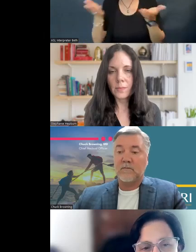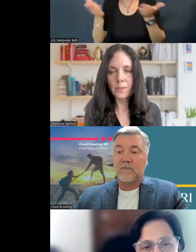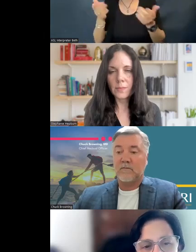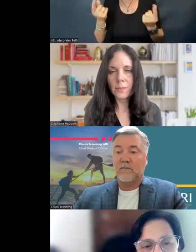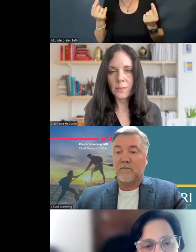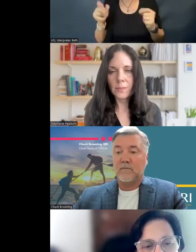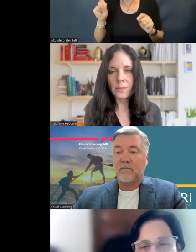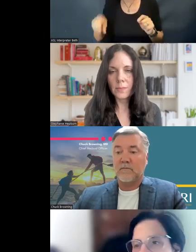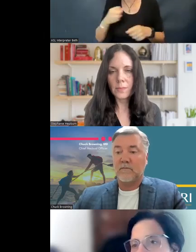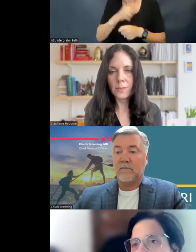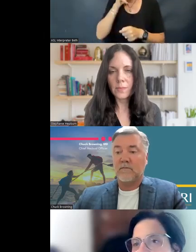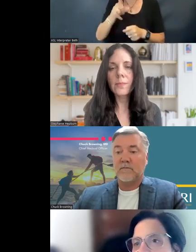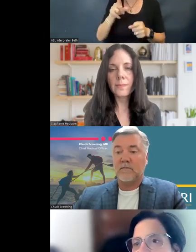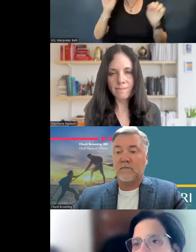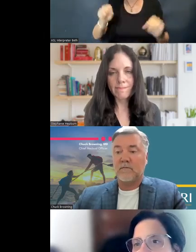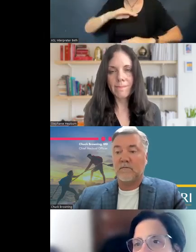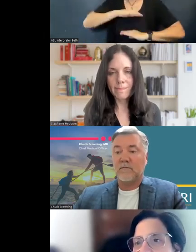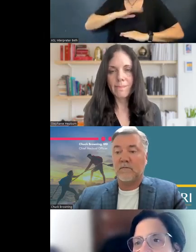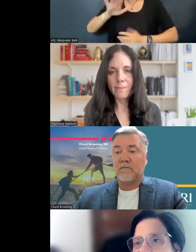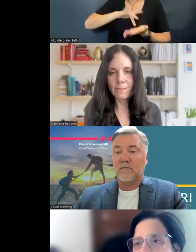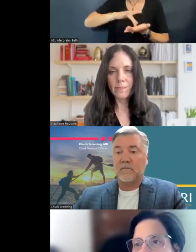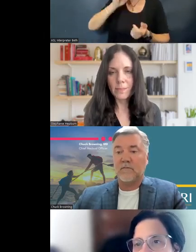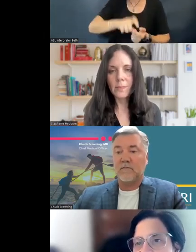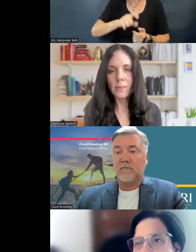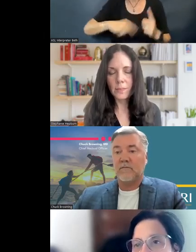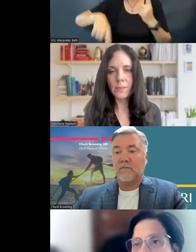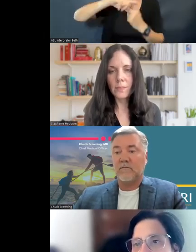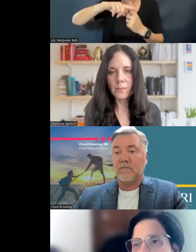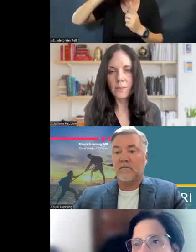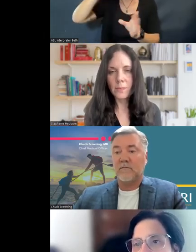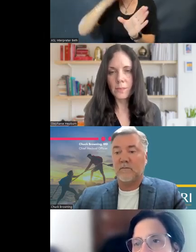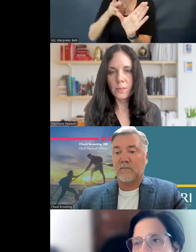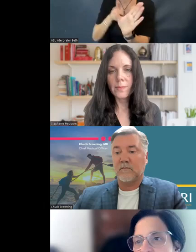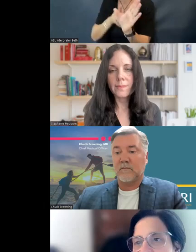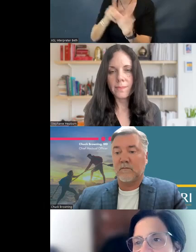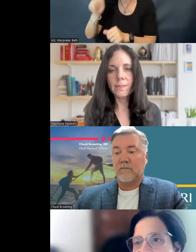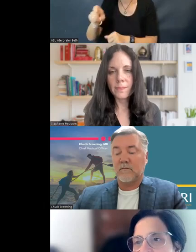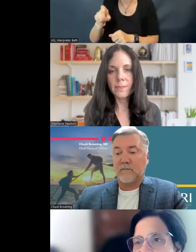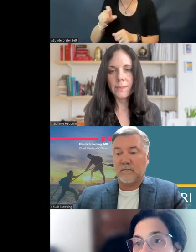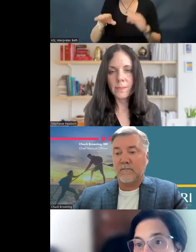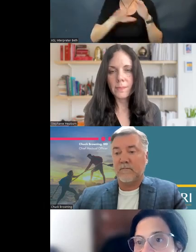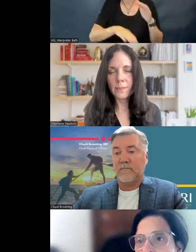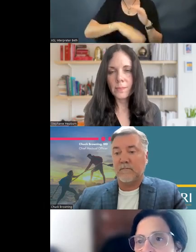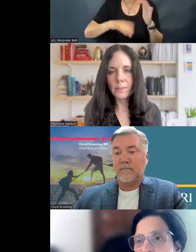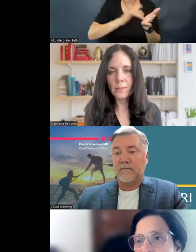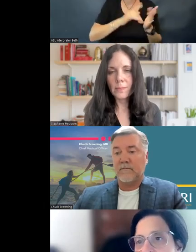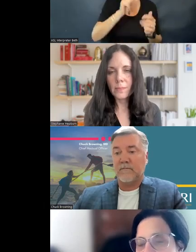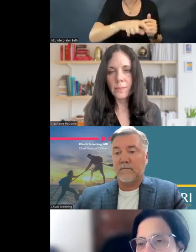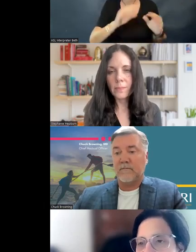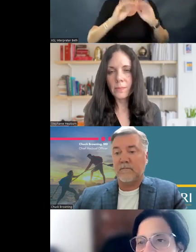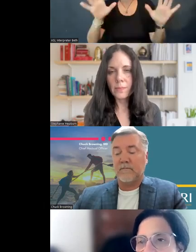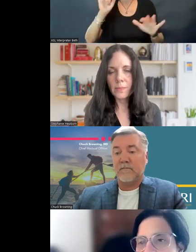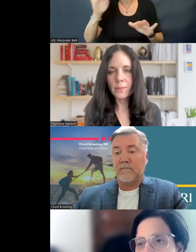able to make sure we can meet their medical needs as well as their psychiatric needs, at least their basic medical needs. Clearly, if somebody has more severe medical